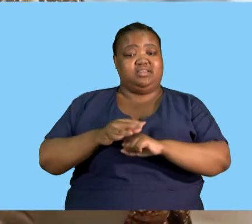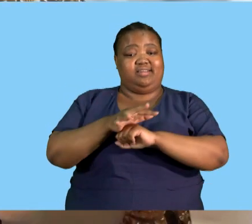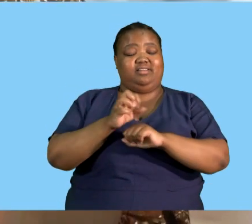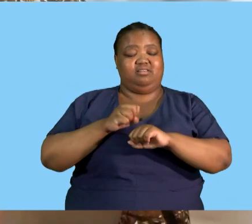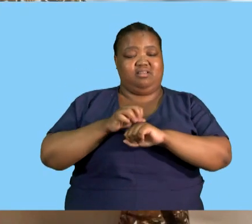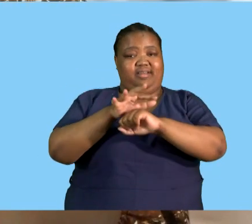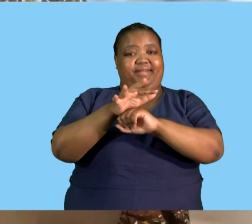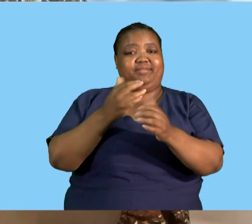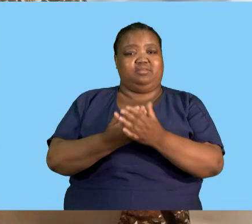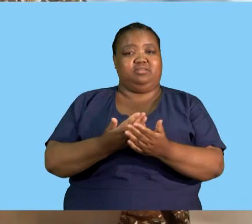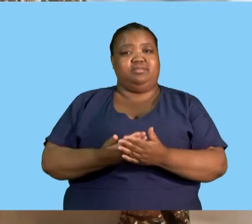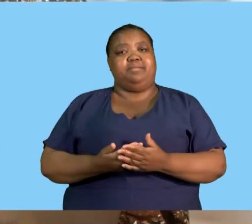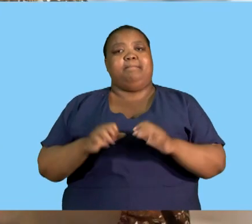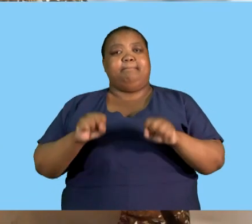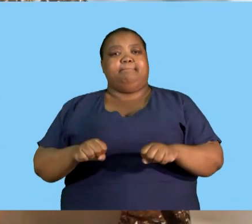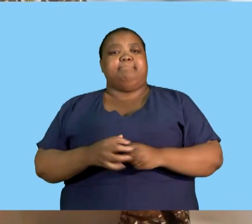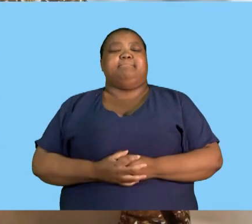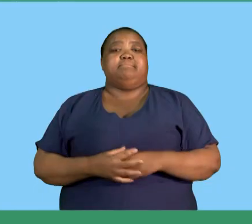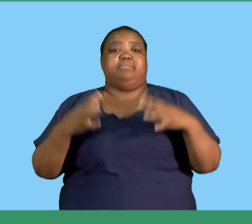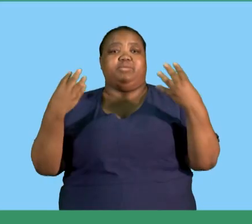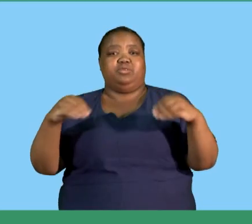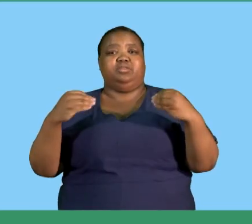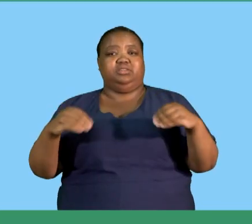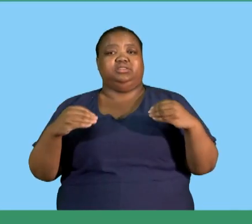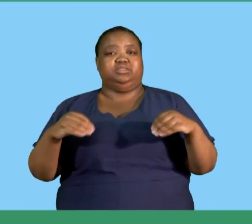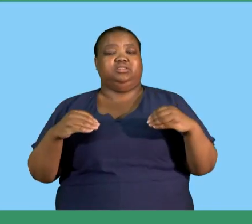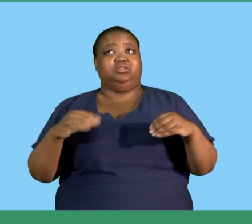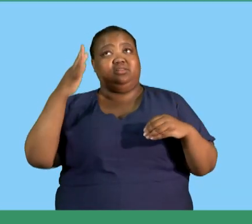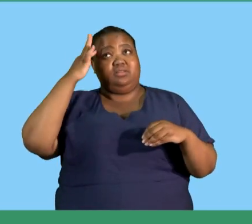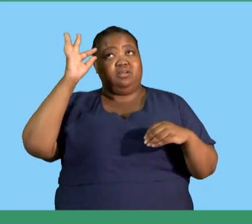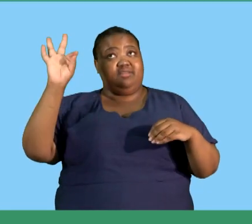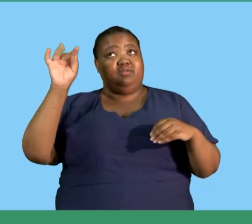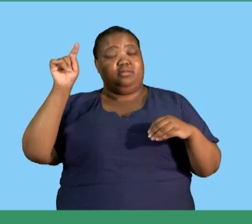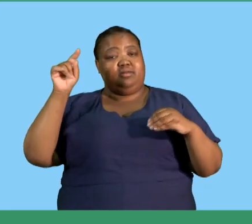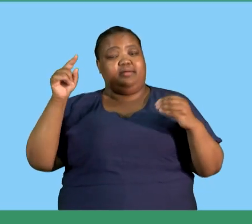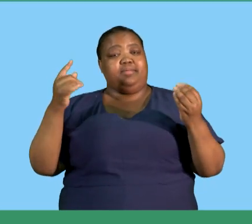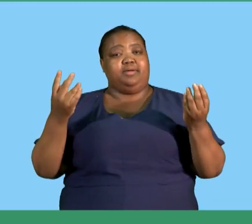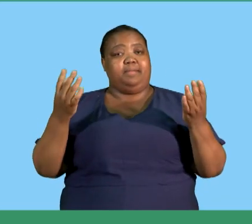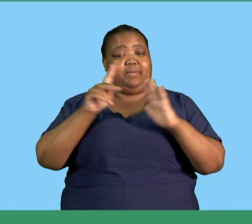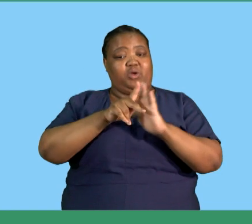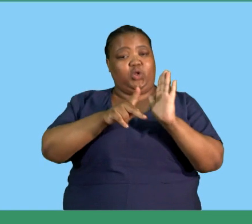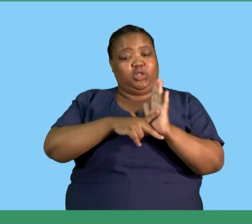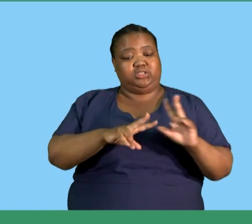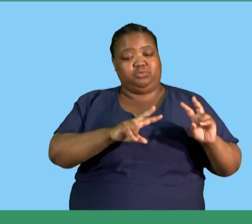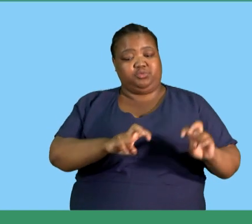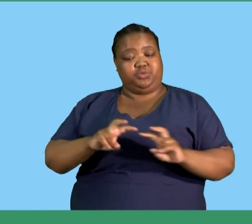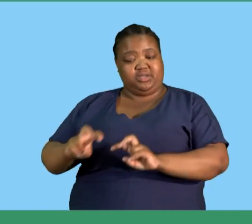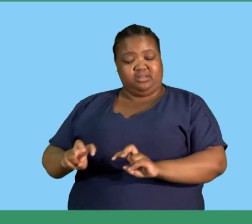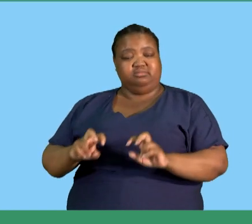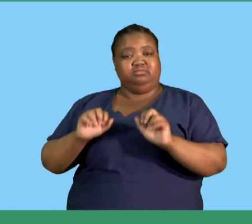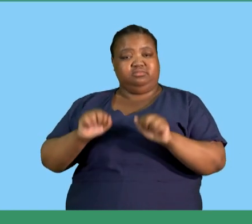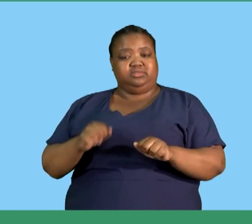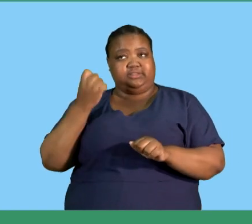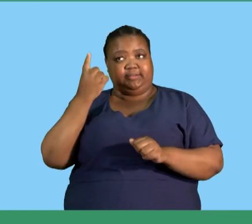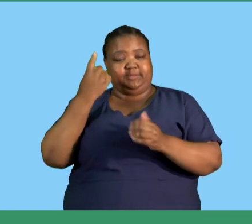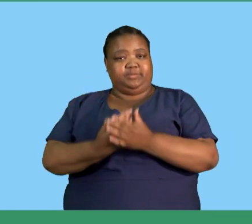the business do? The business should research the recent government policies so that we can understand. Right, it